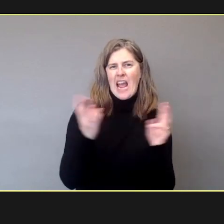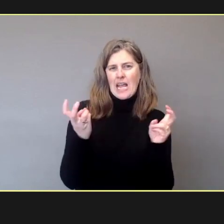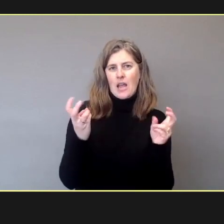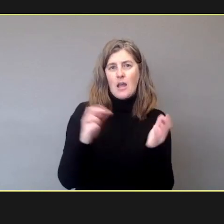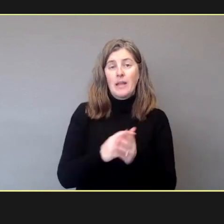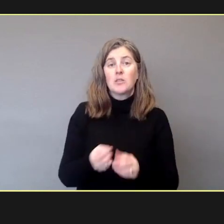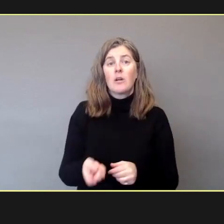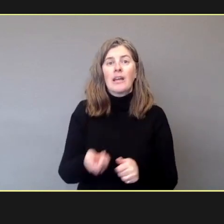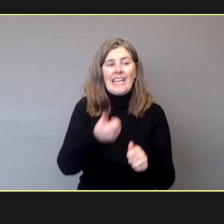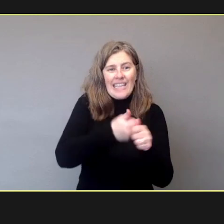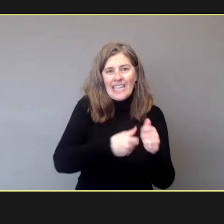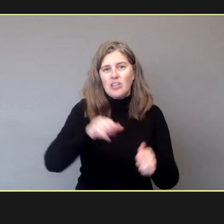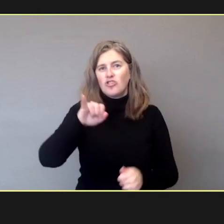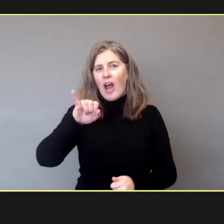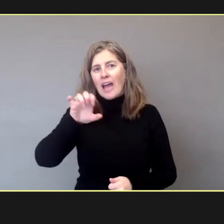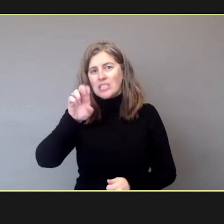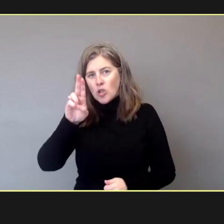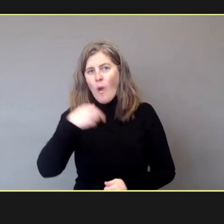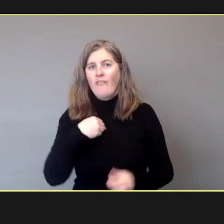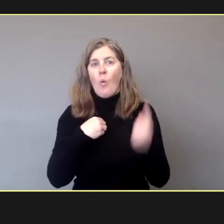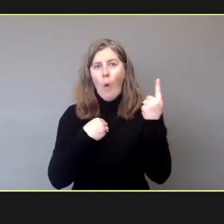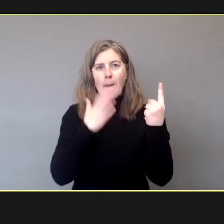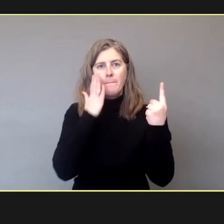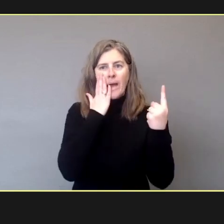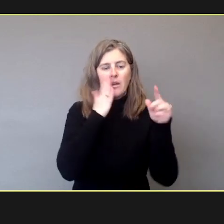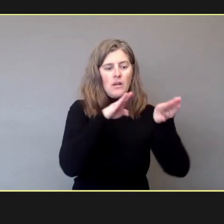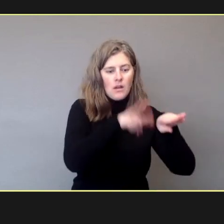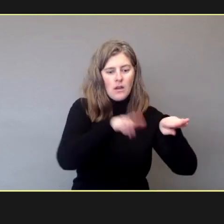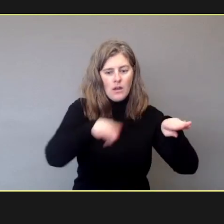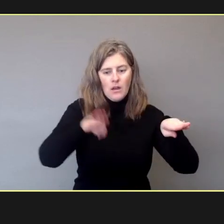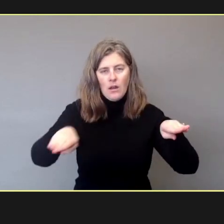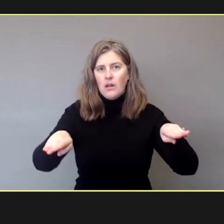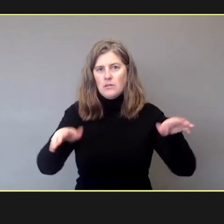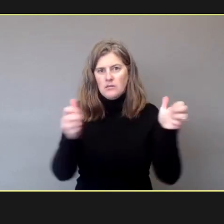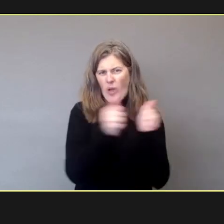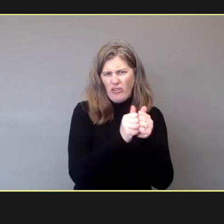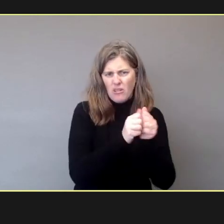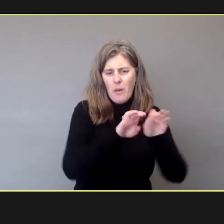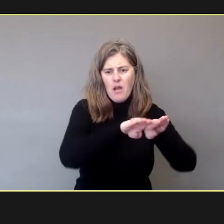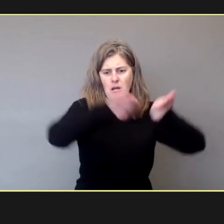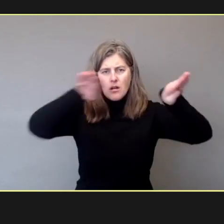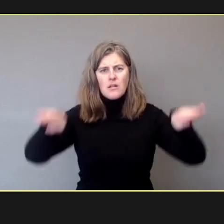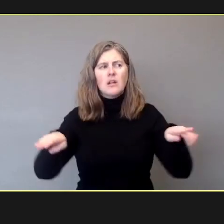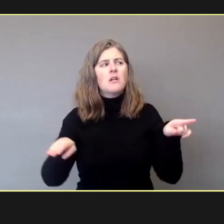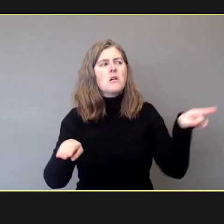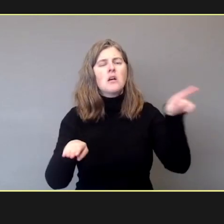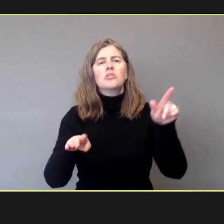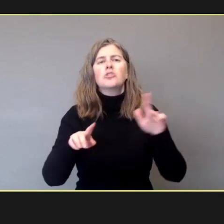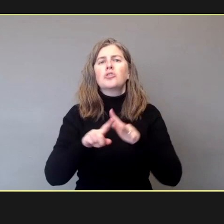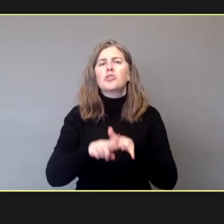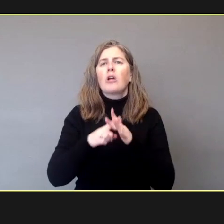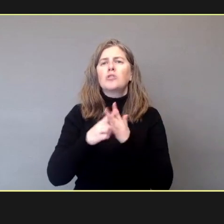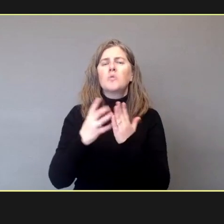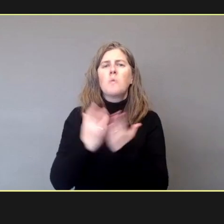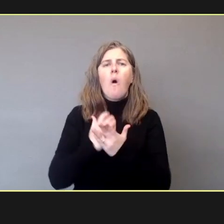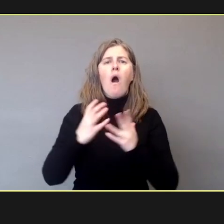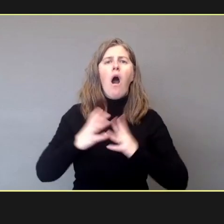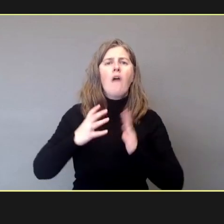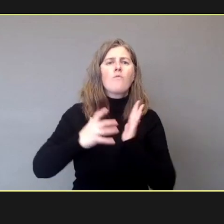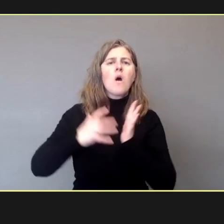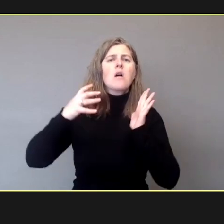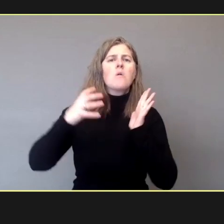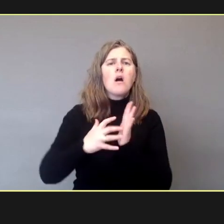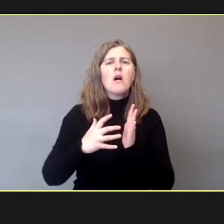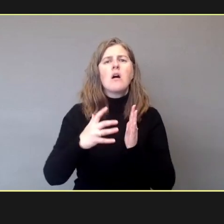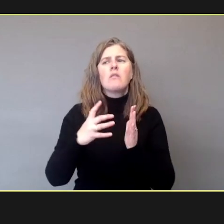each ICU room, and people being able to start taking a little bit of vacation time that they've accumulated over a couple years because